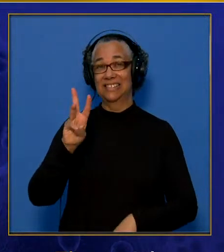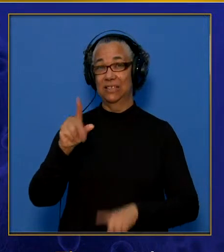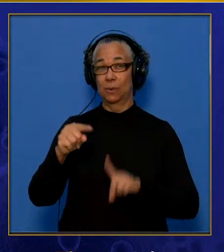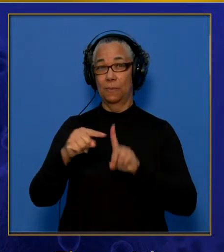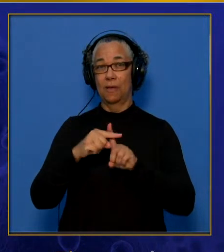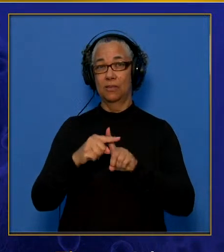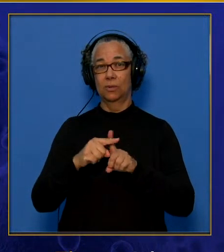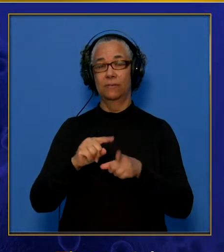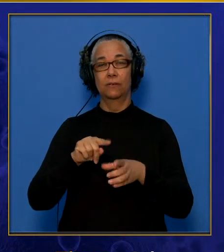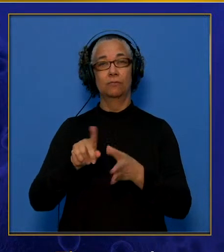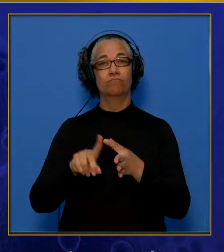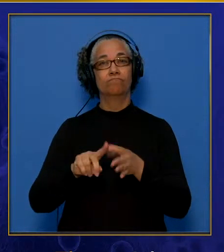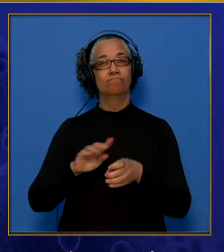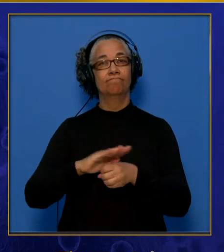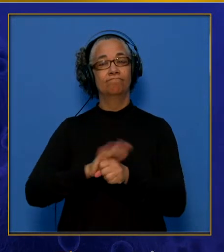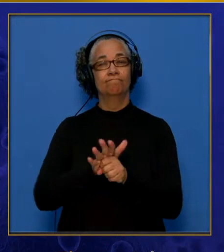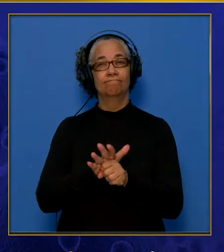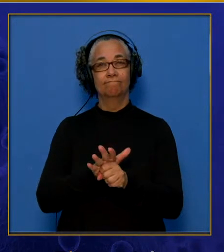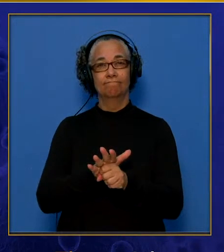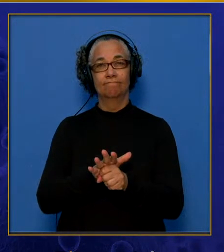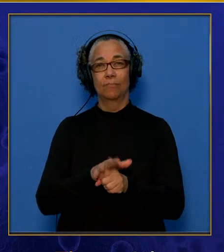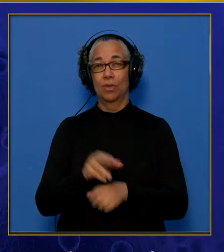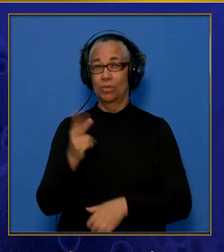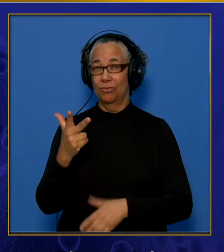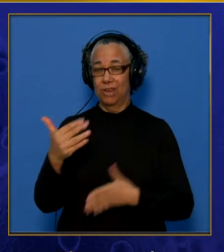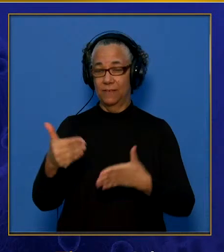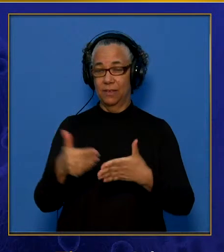for COVID-19.